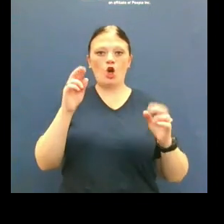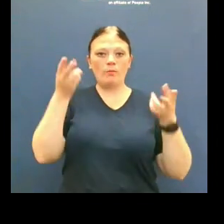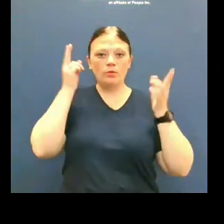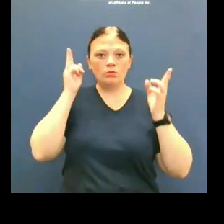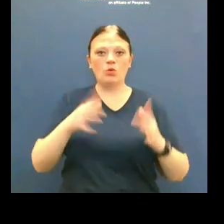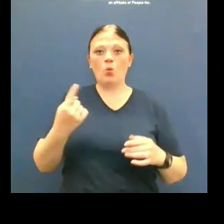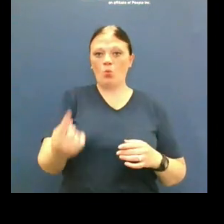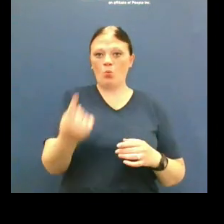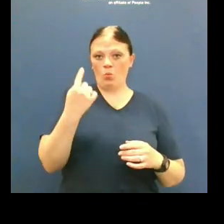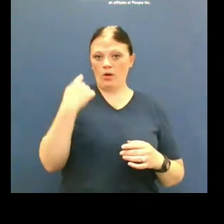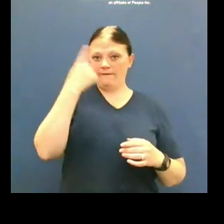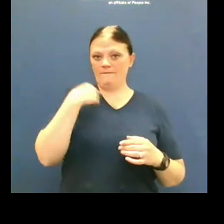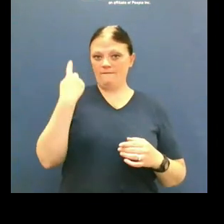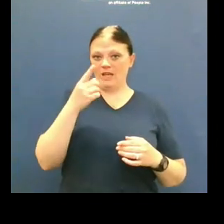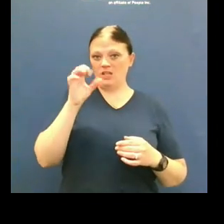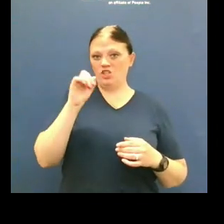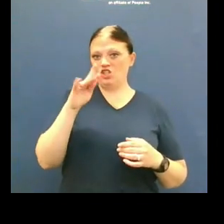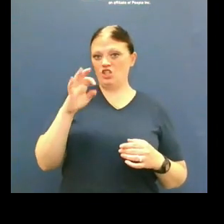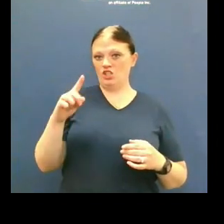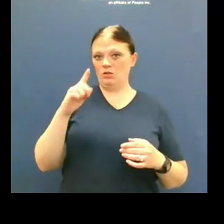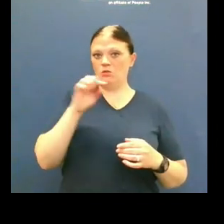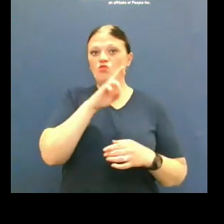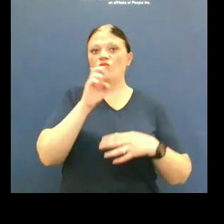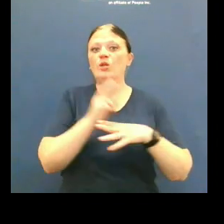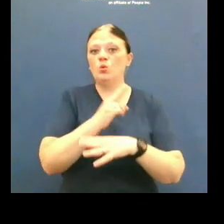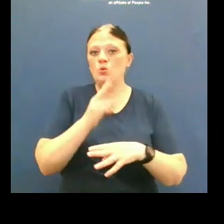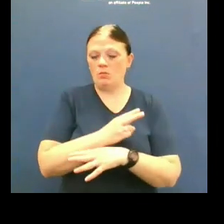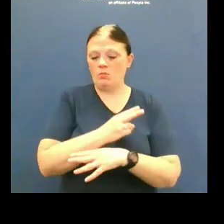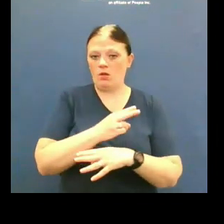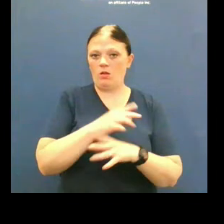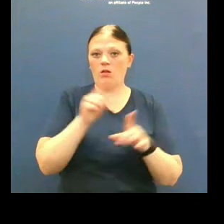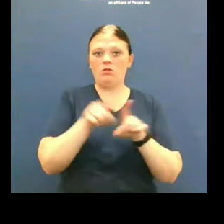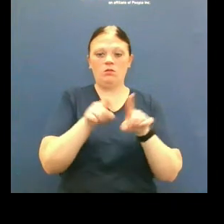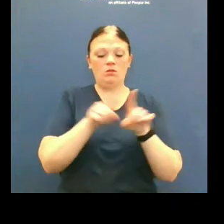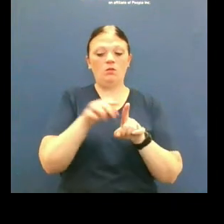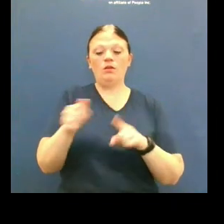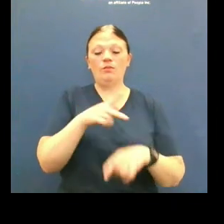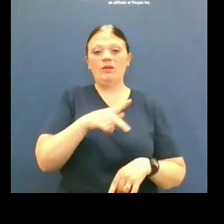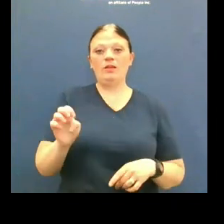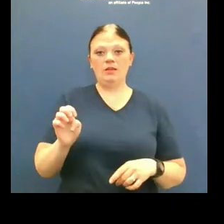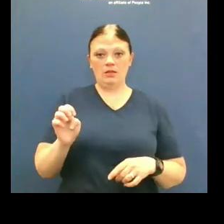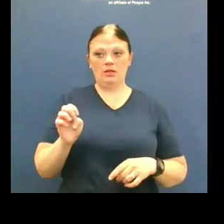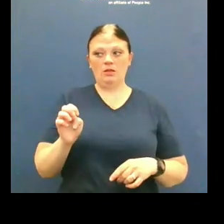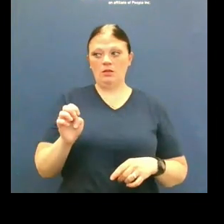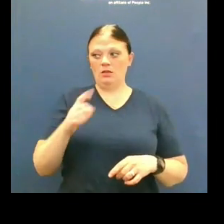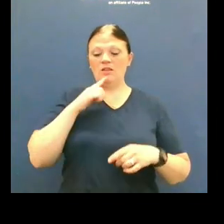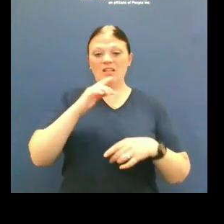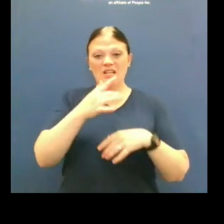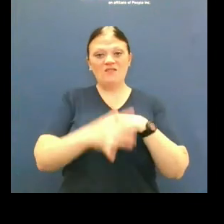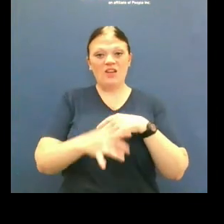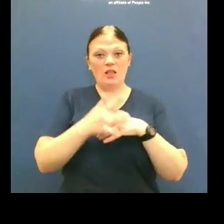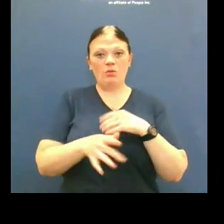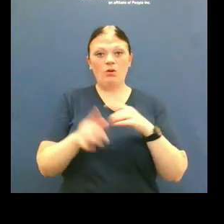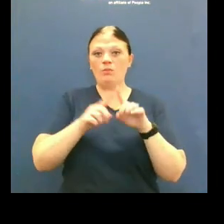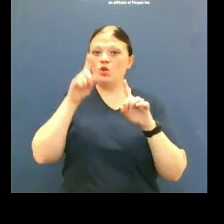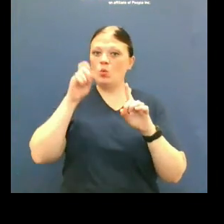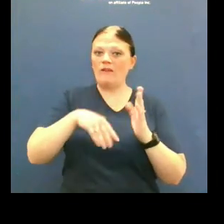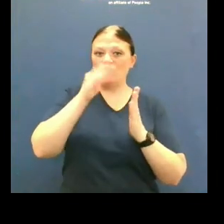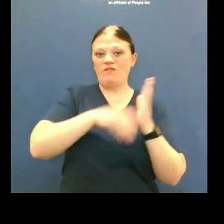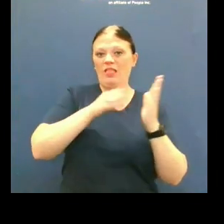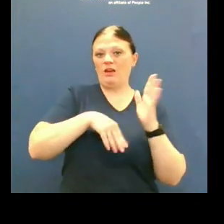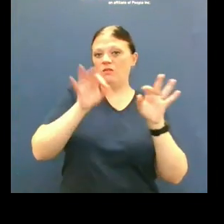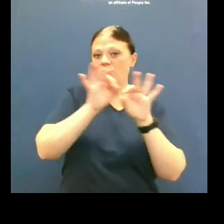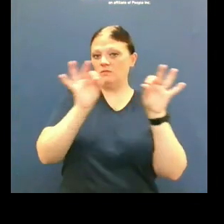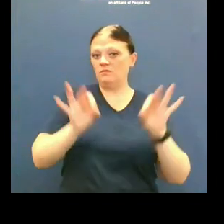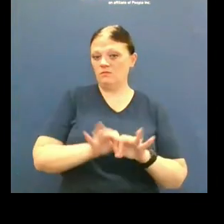one face shield, if they so choose, a reusable one, as well as other PPE. And it is available, but you have to fill out a